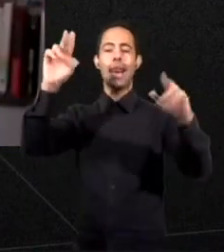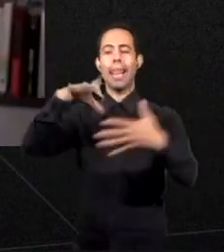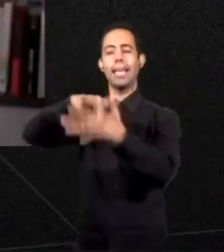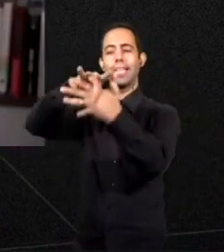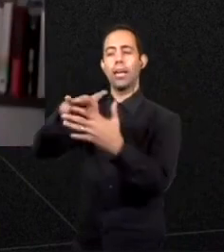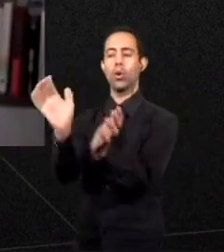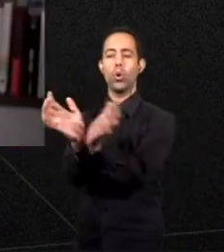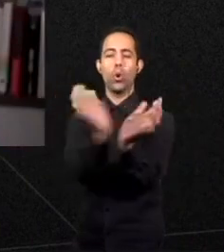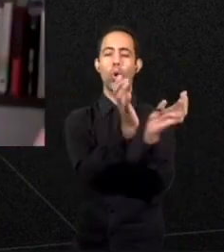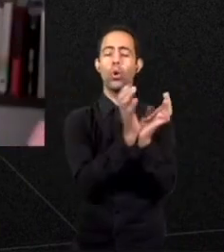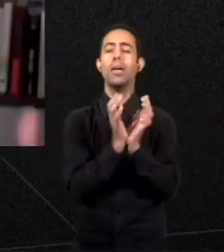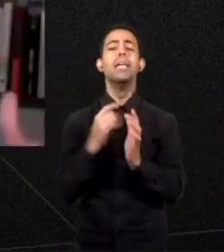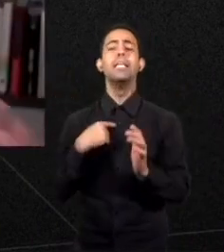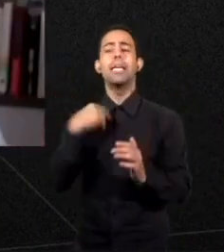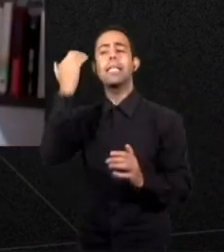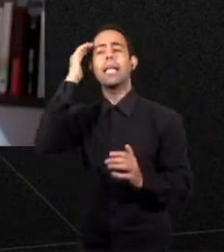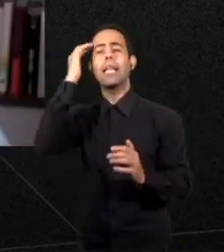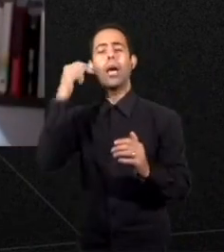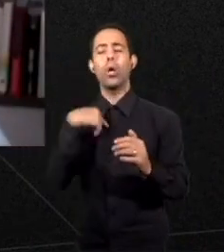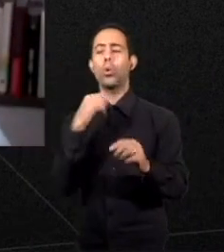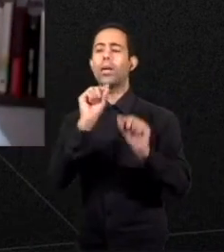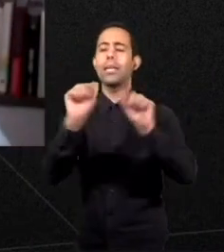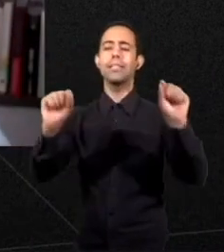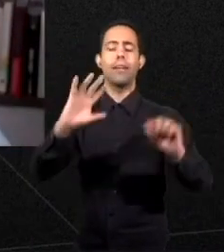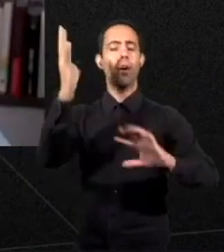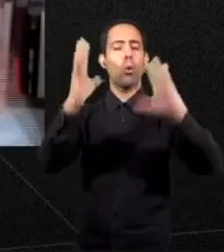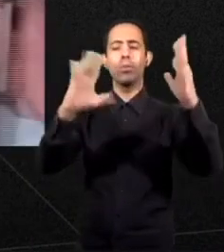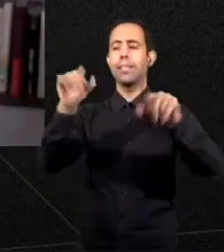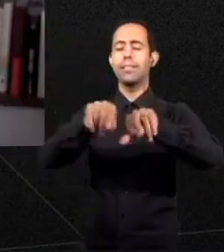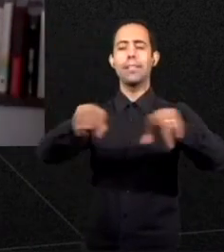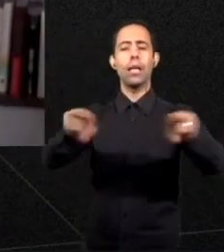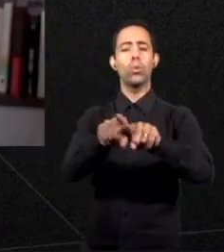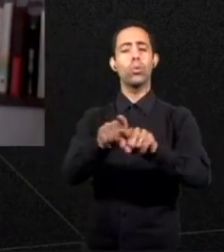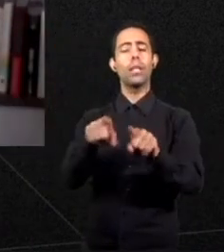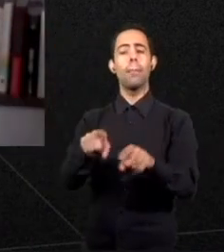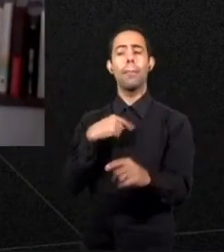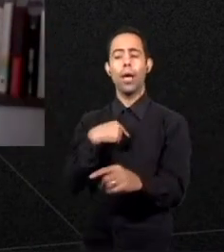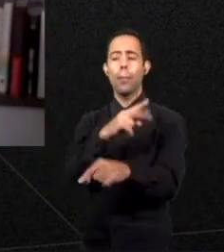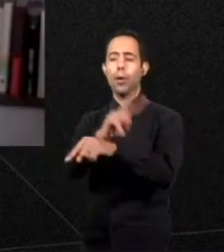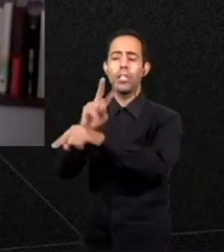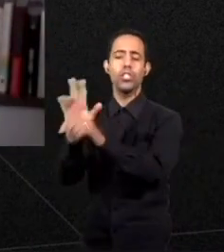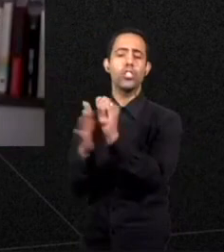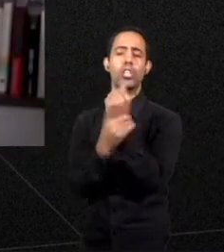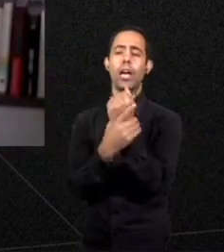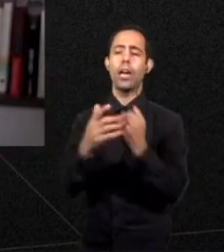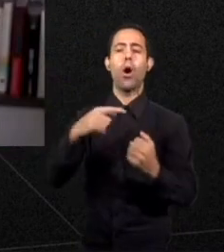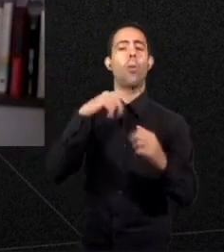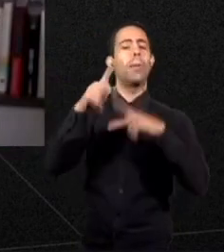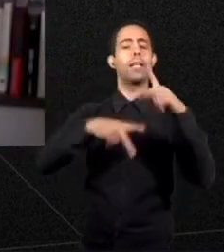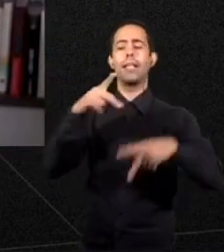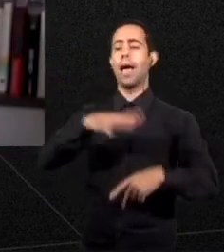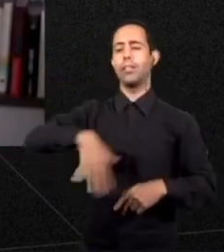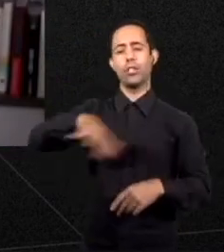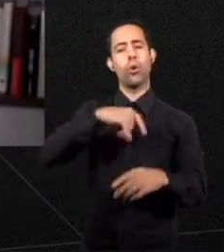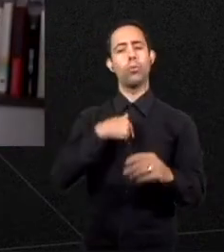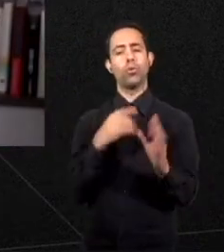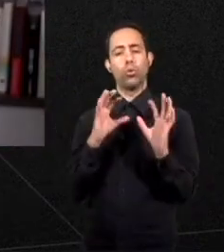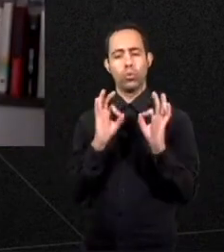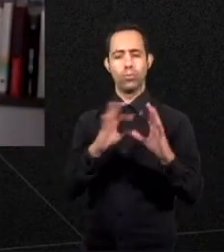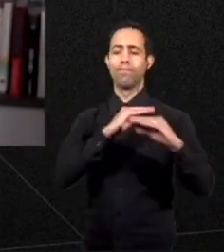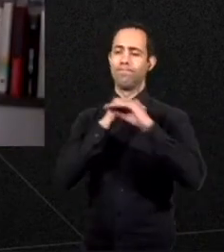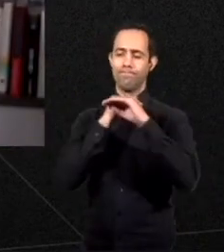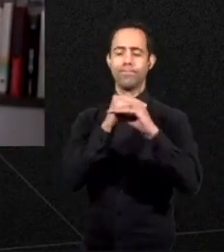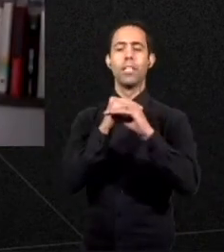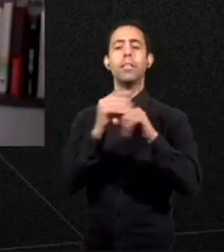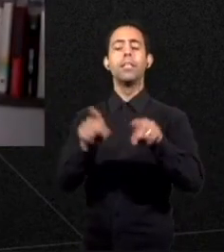is happening and seek to protect humanity as a whole and stop the spread of this